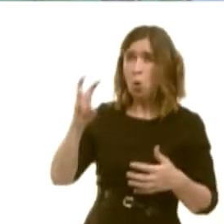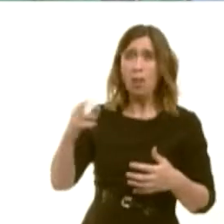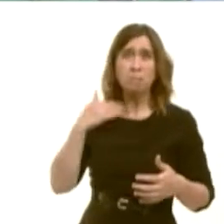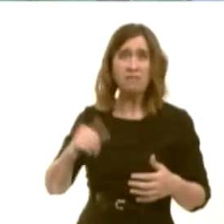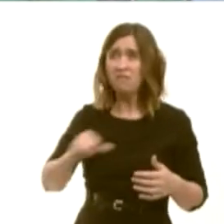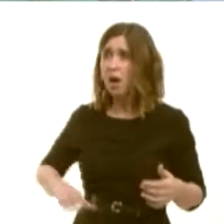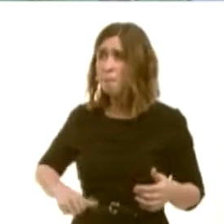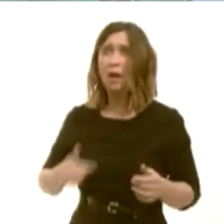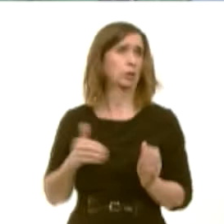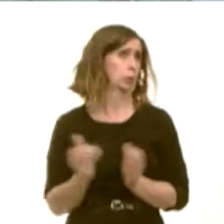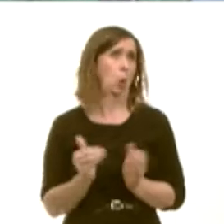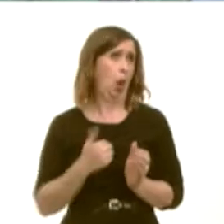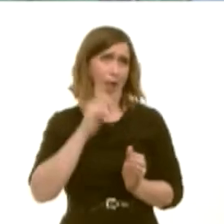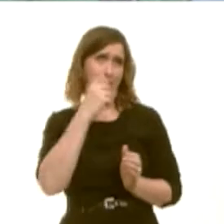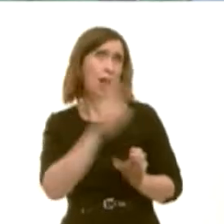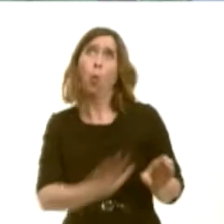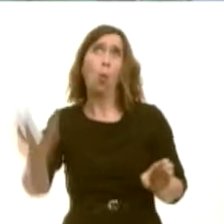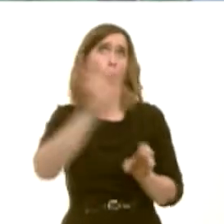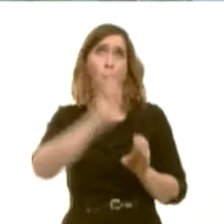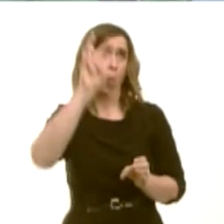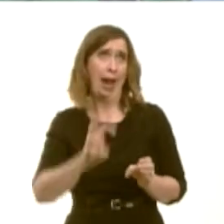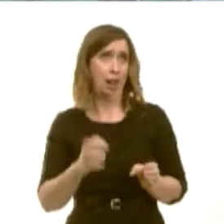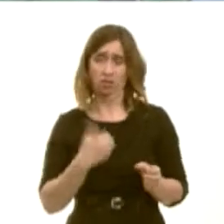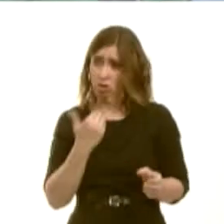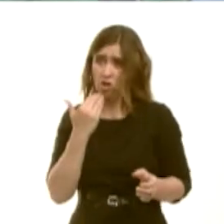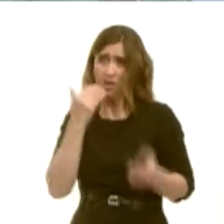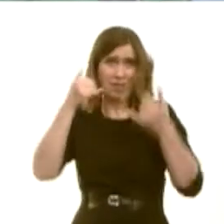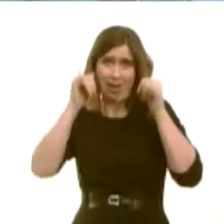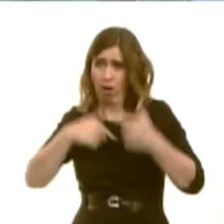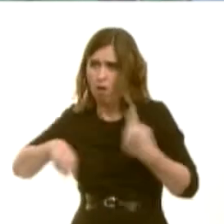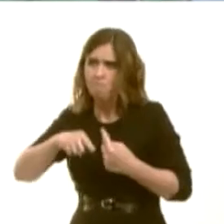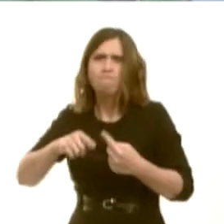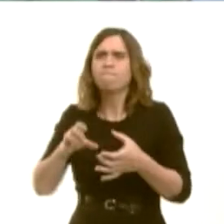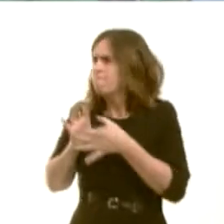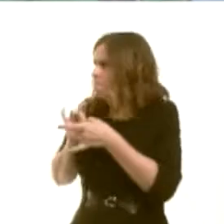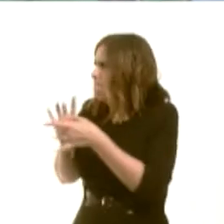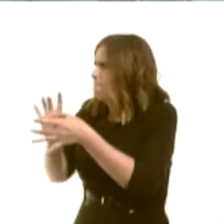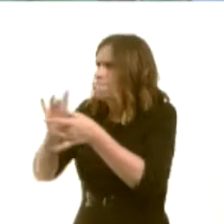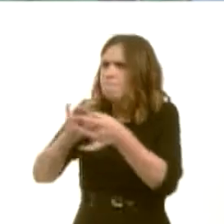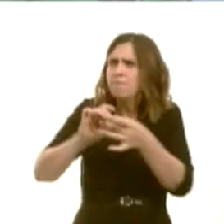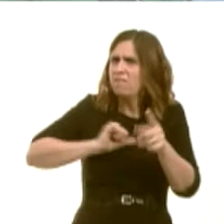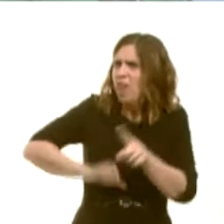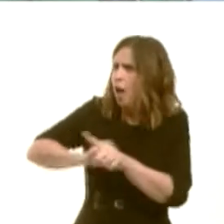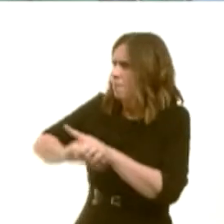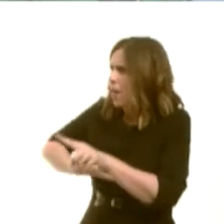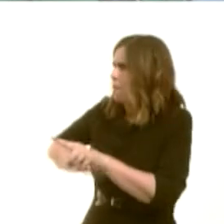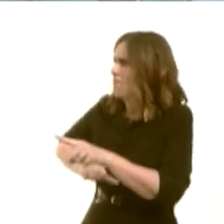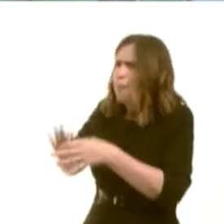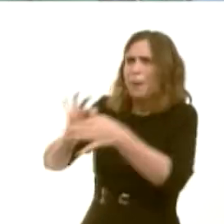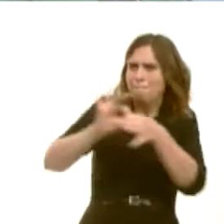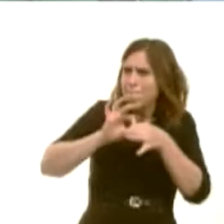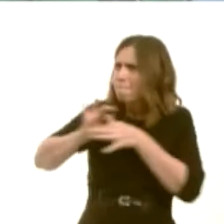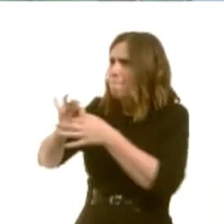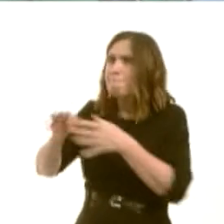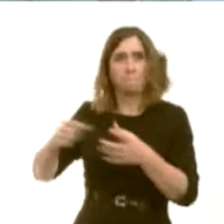changed, and it's exceptionally important that not only should the contracts be unpicked, but that the businesses collaborate in